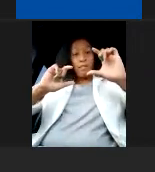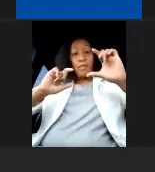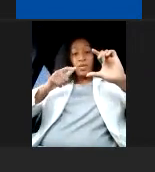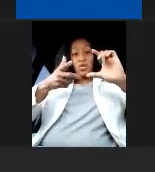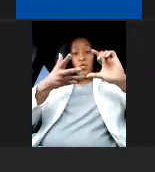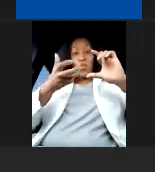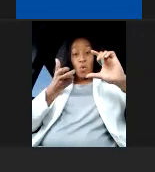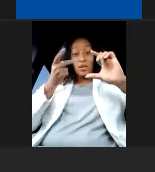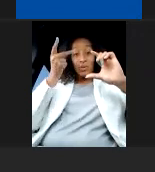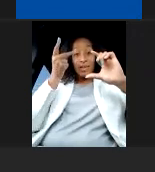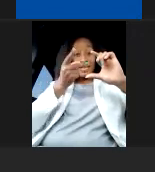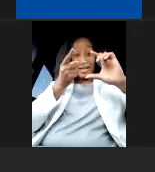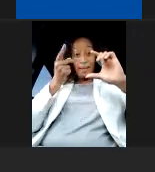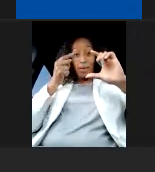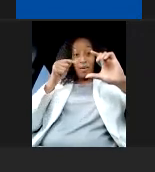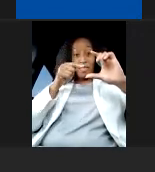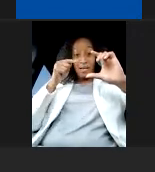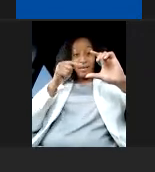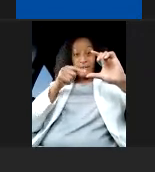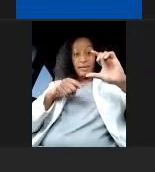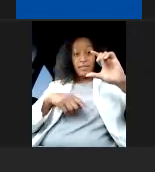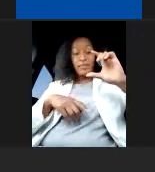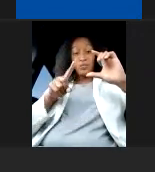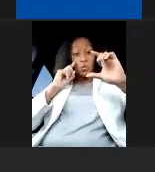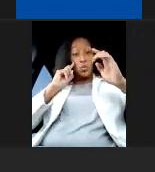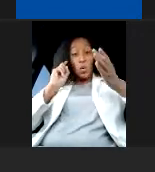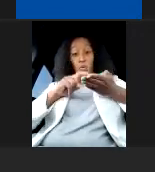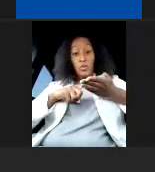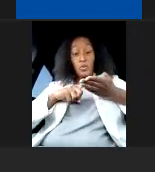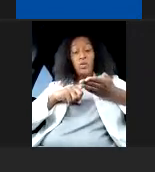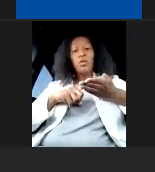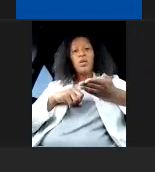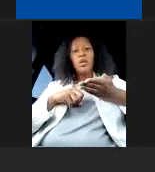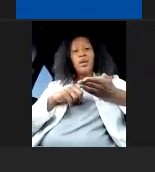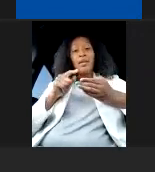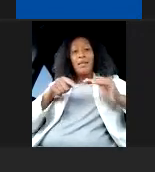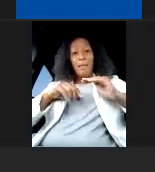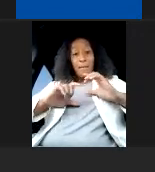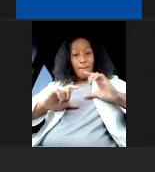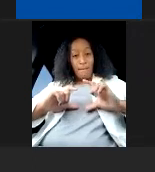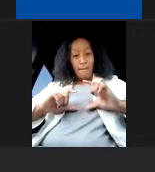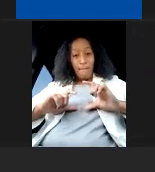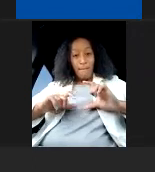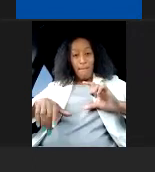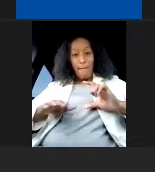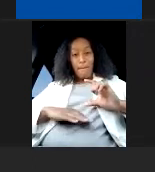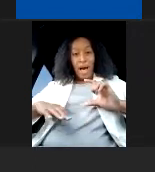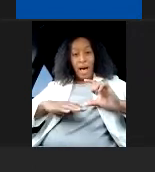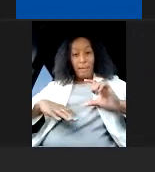keep. Now notice, on this bottom conversion